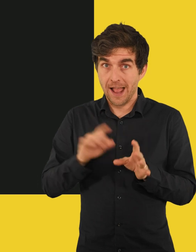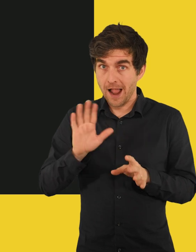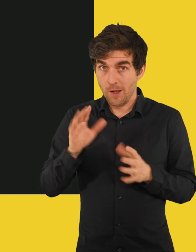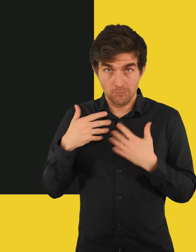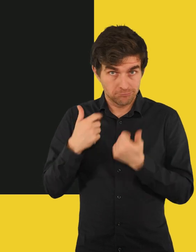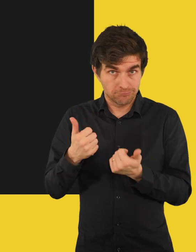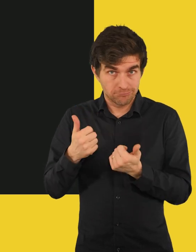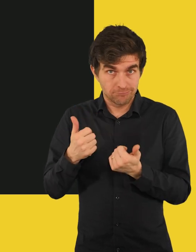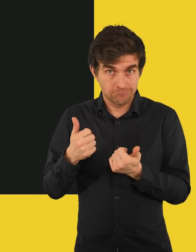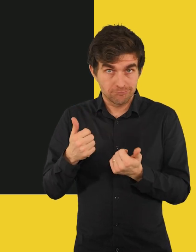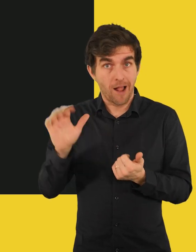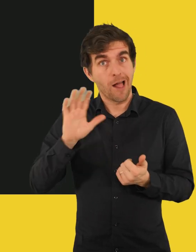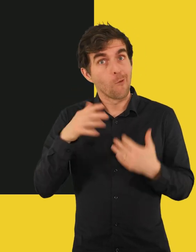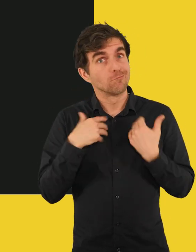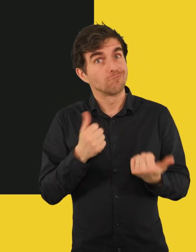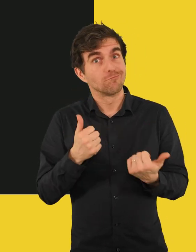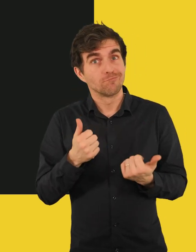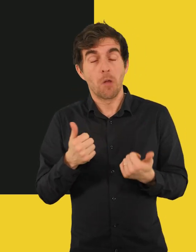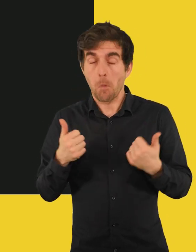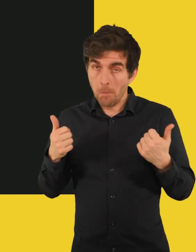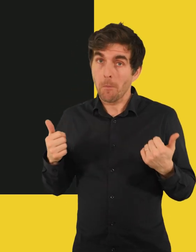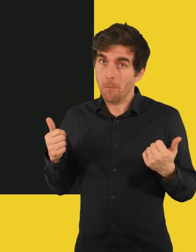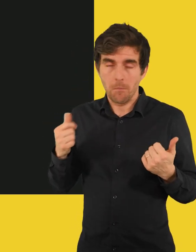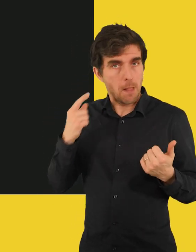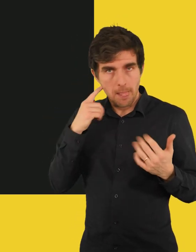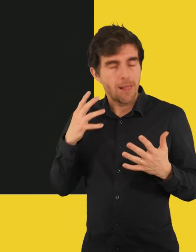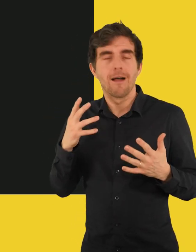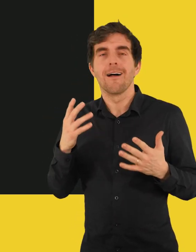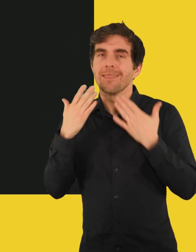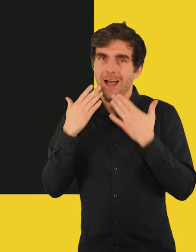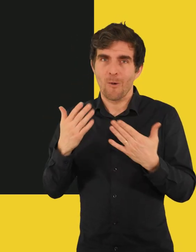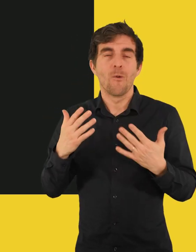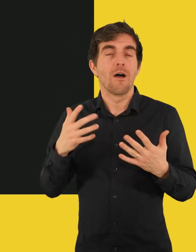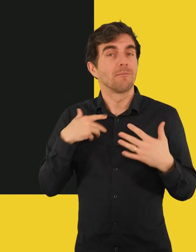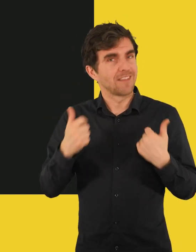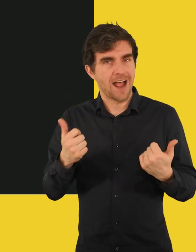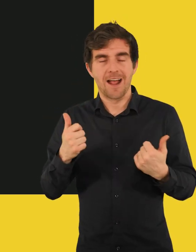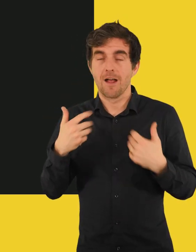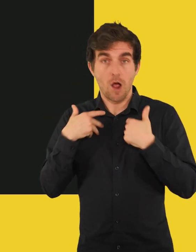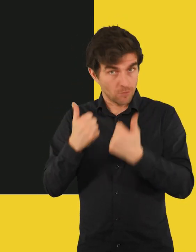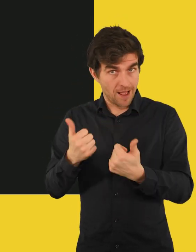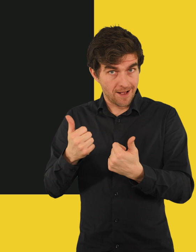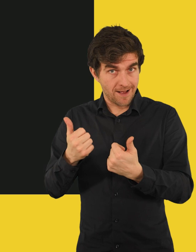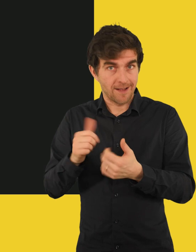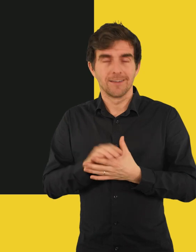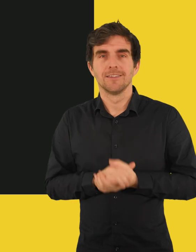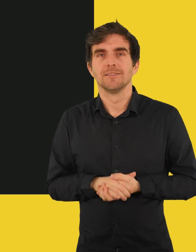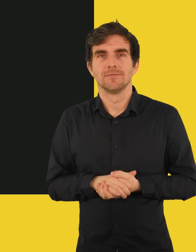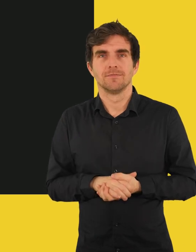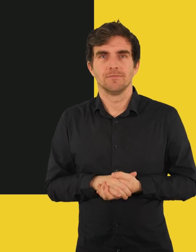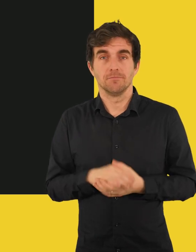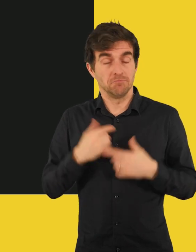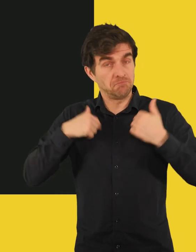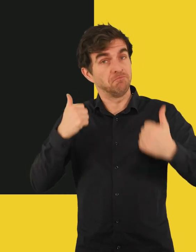Hi, Joy. How are you? Hello, how are you? Thank you. Good to see you. I'm fine. How are you